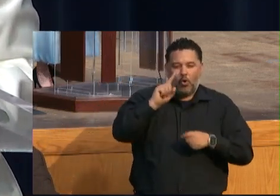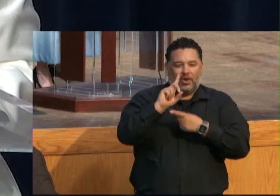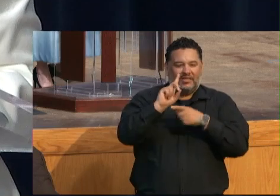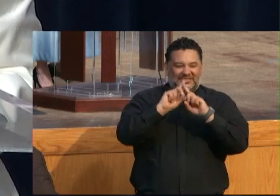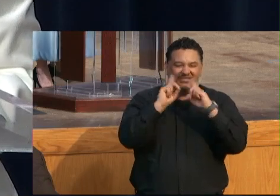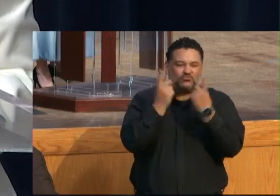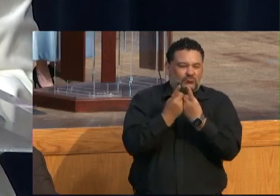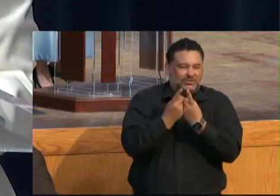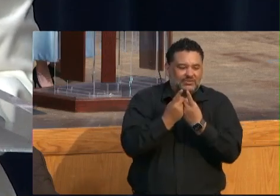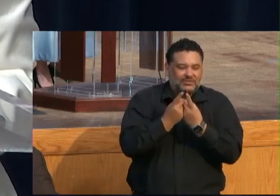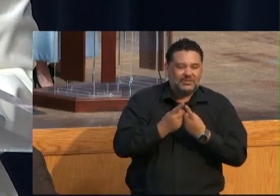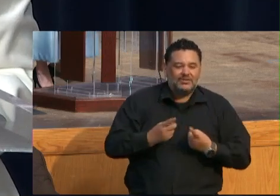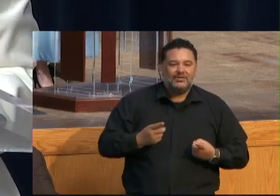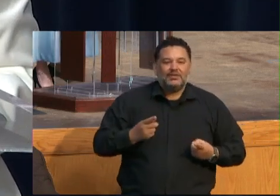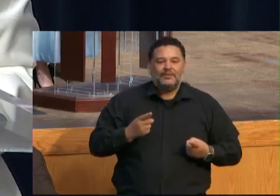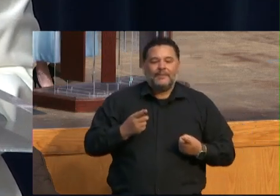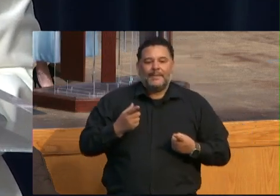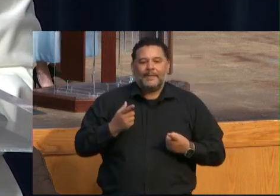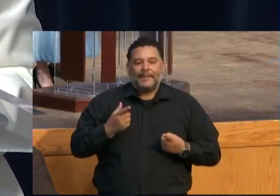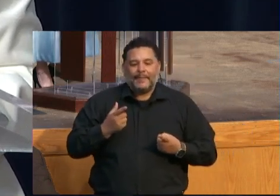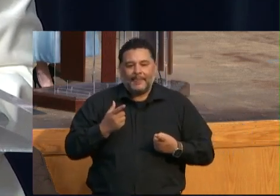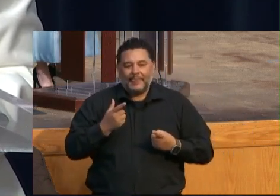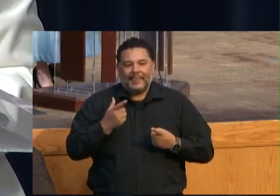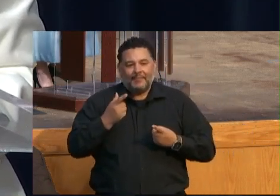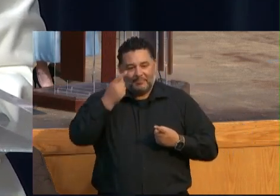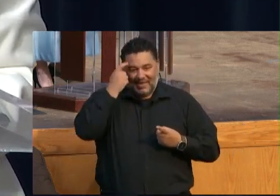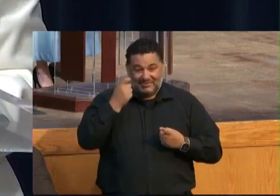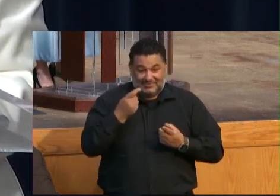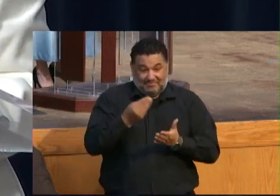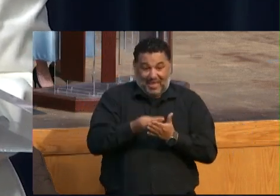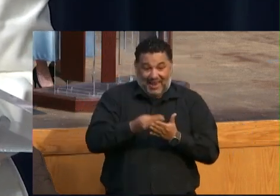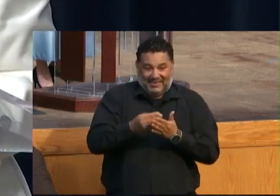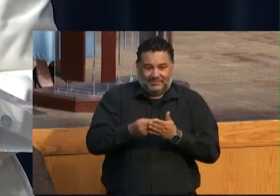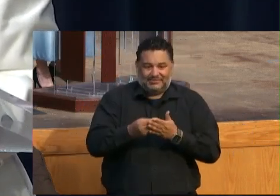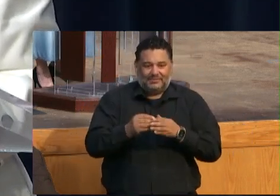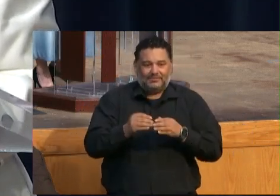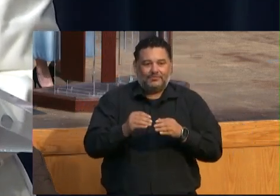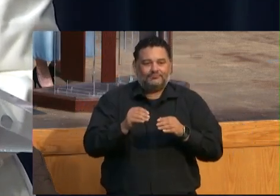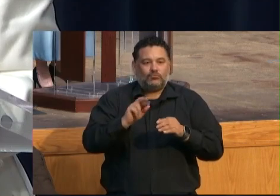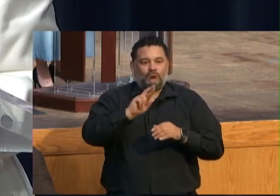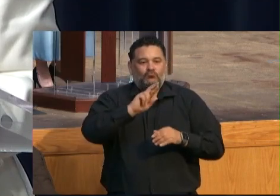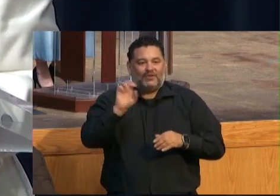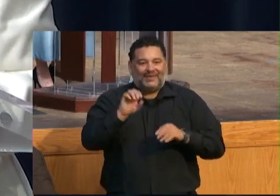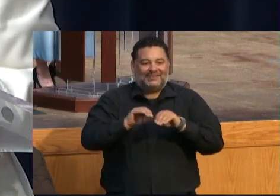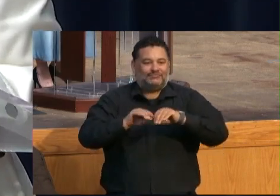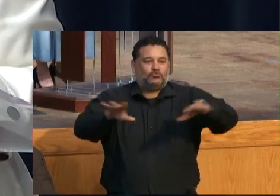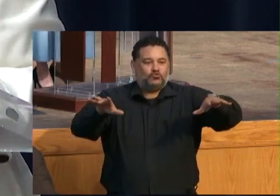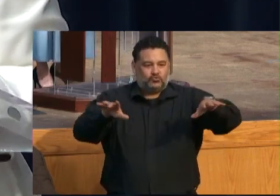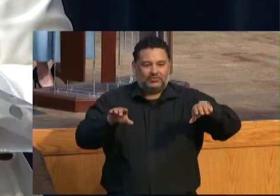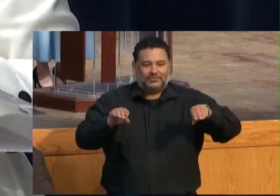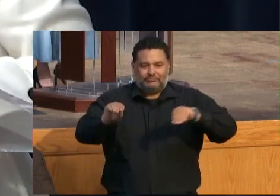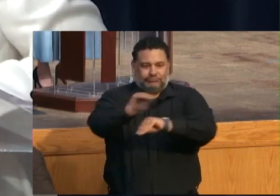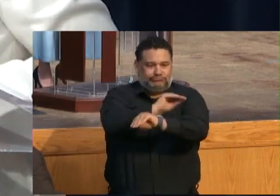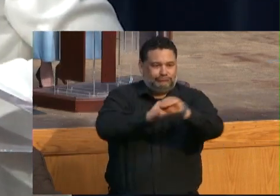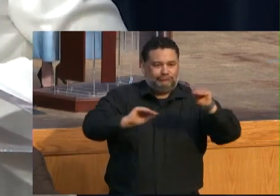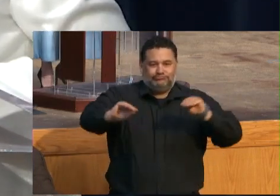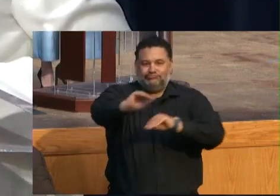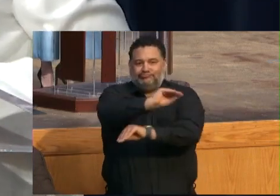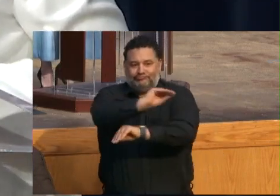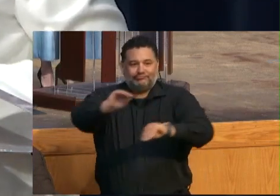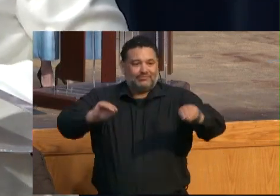money, but there is a redistribution of money. And so even though I think we're going to be